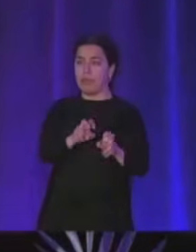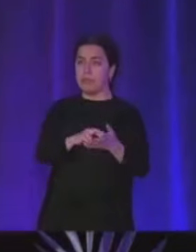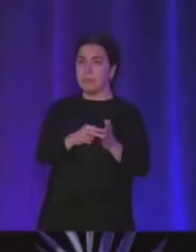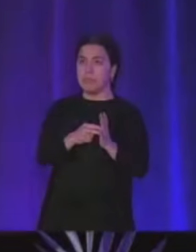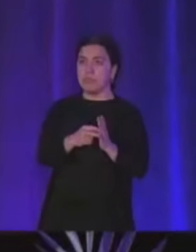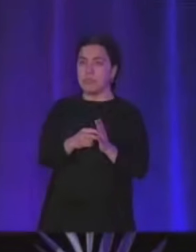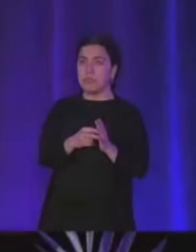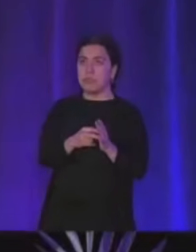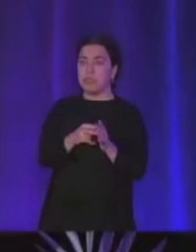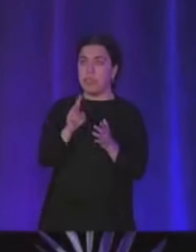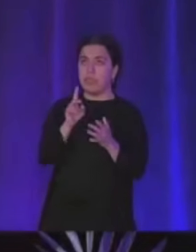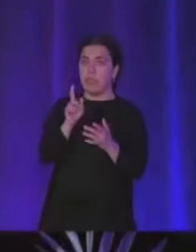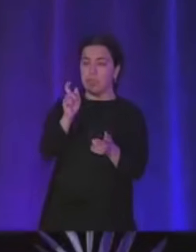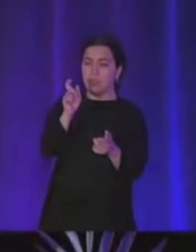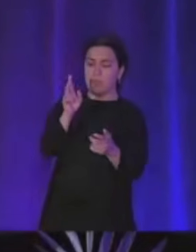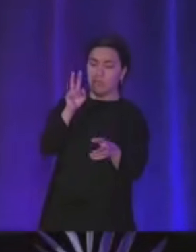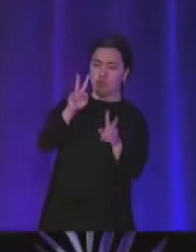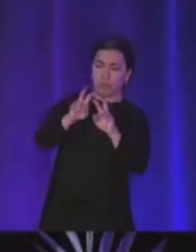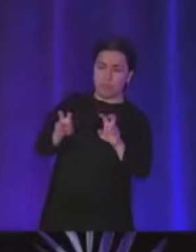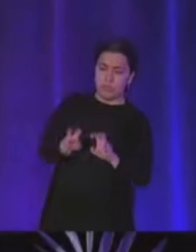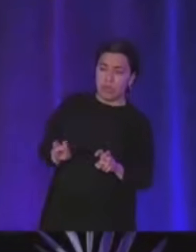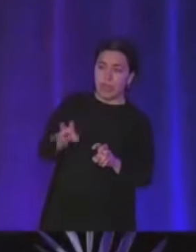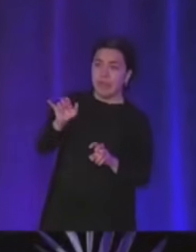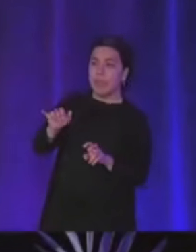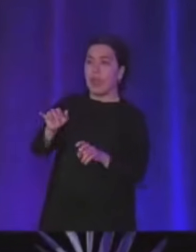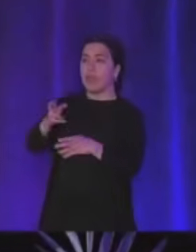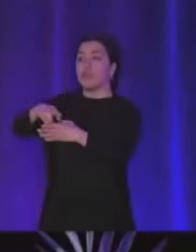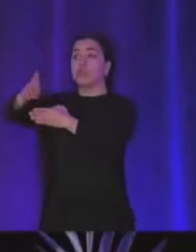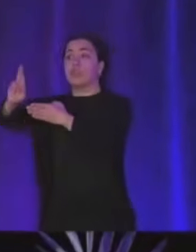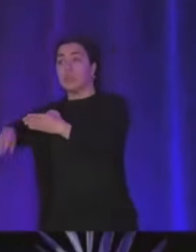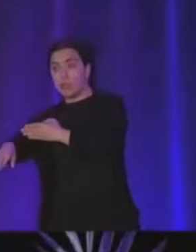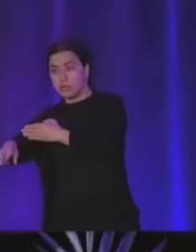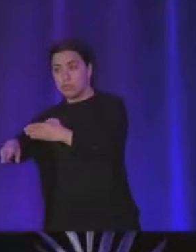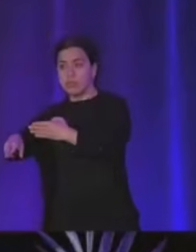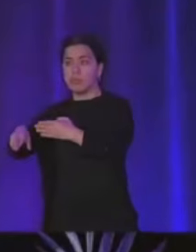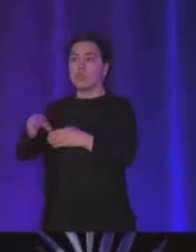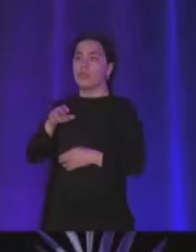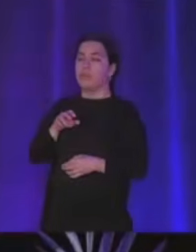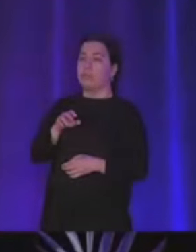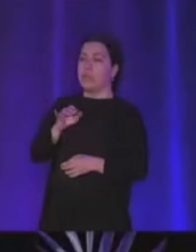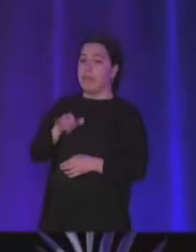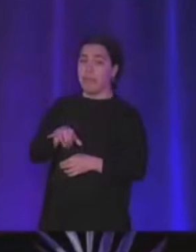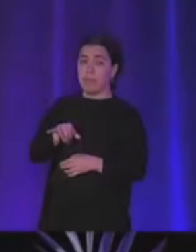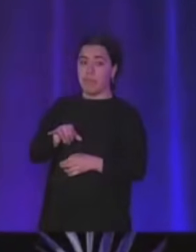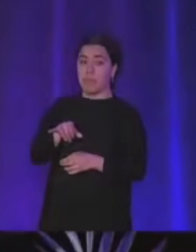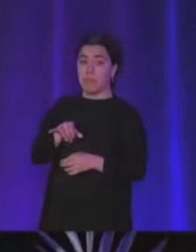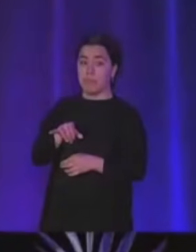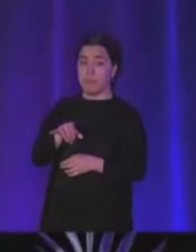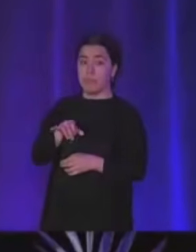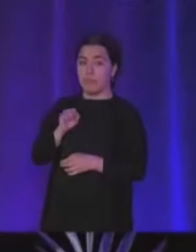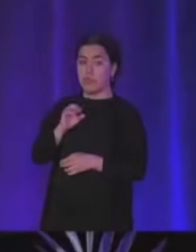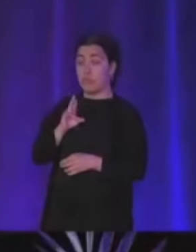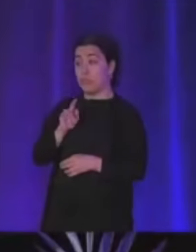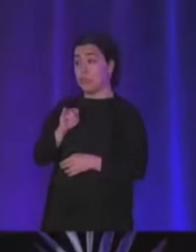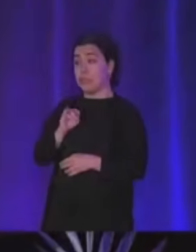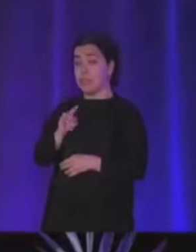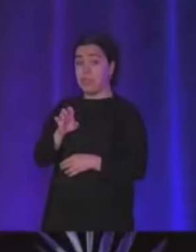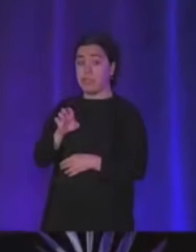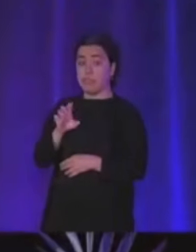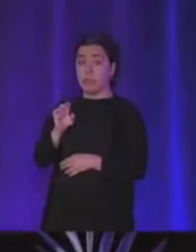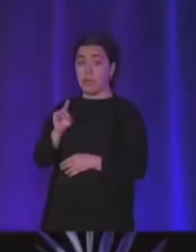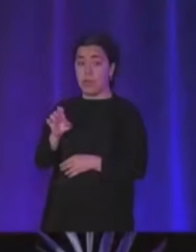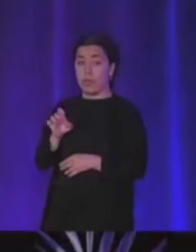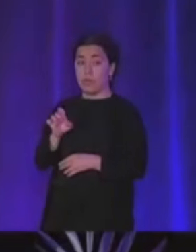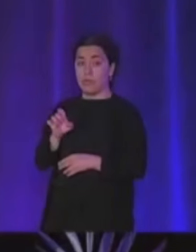code. Dynamic analysis is like testing. On the one hand, you have little unit tests all the way up to big end-to-end tests. And